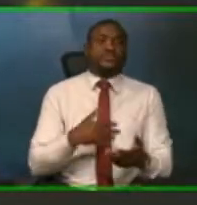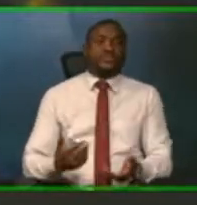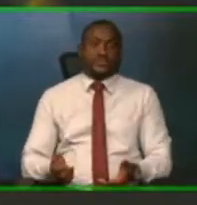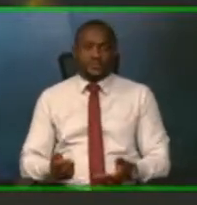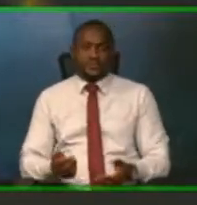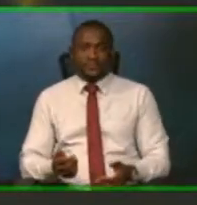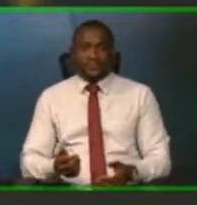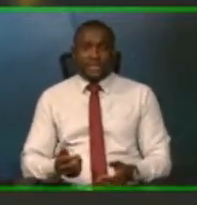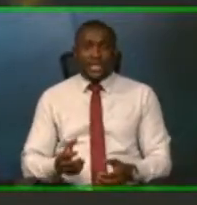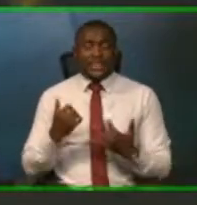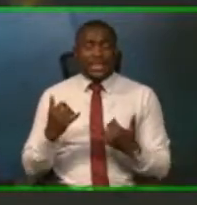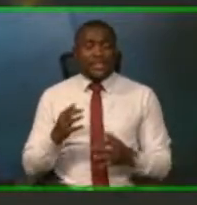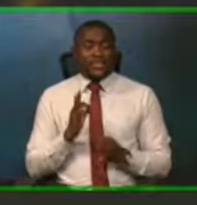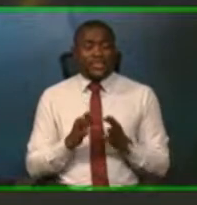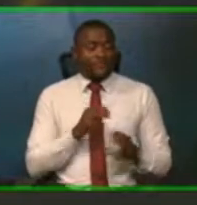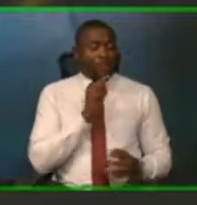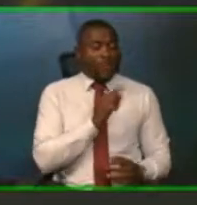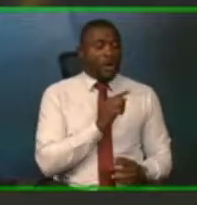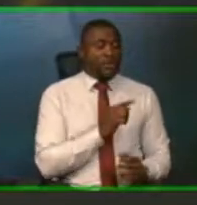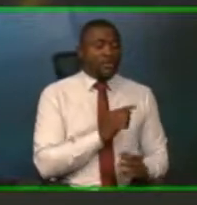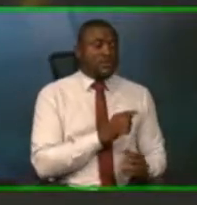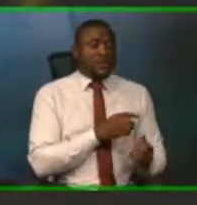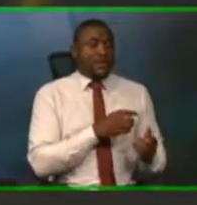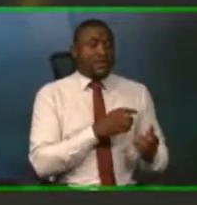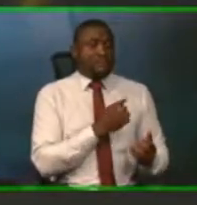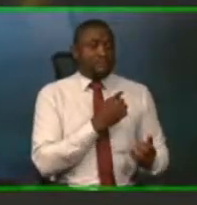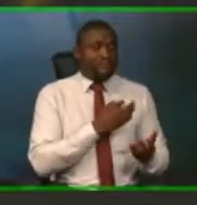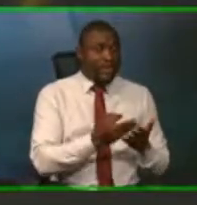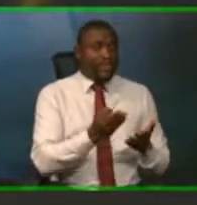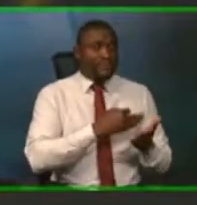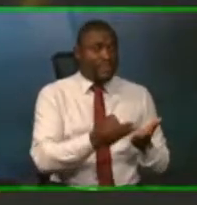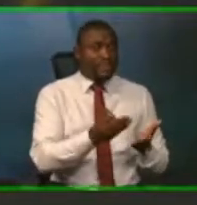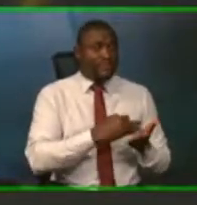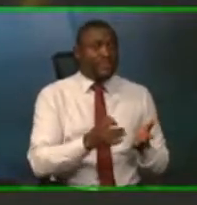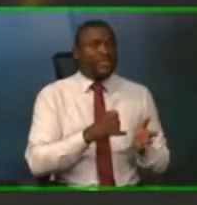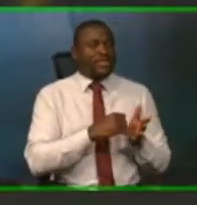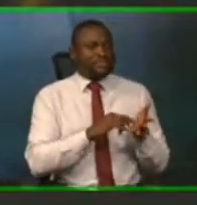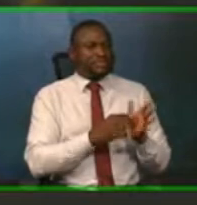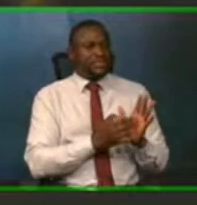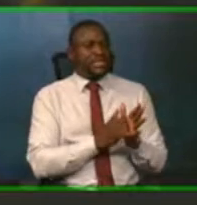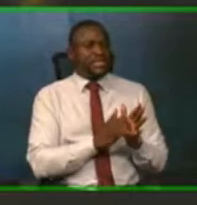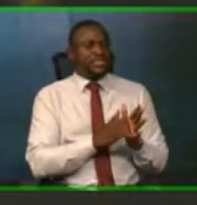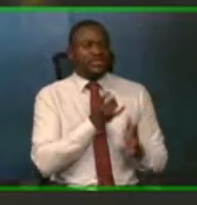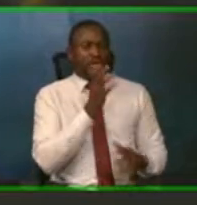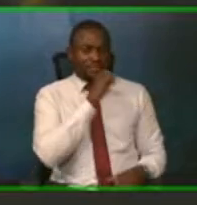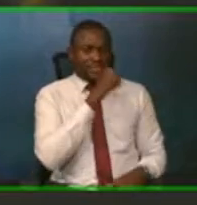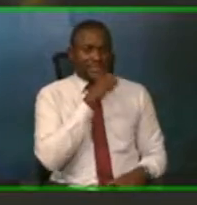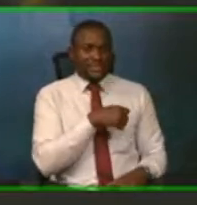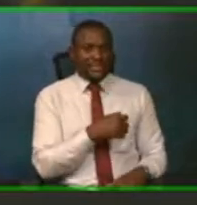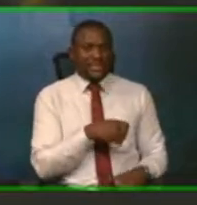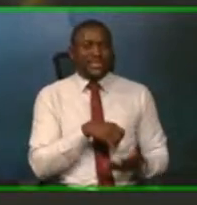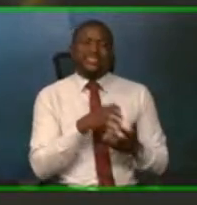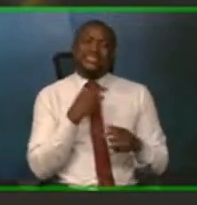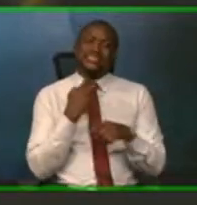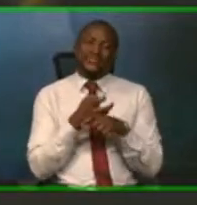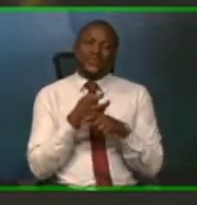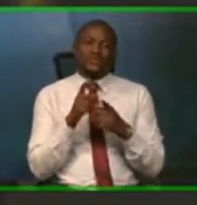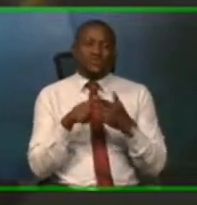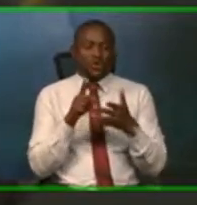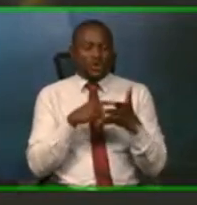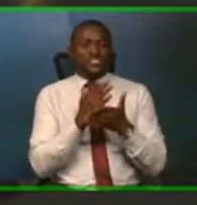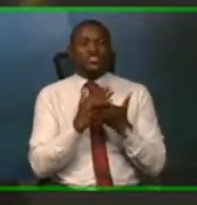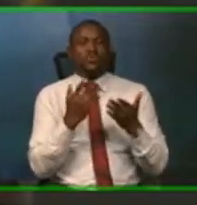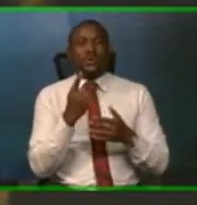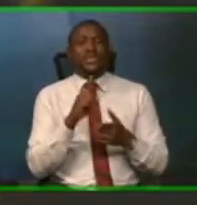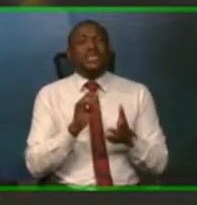Now, if one side is completely failing, it becomes obvious that you are missing something. It is difficult to correct a person